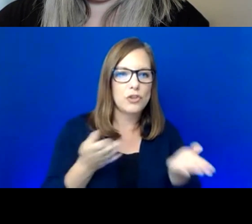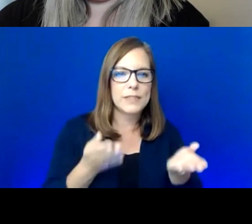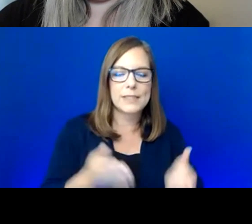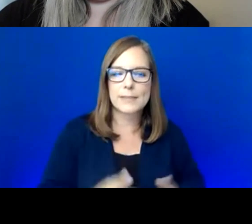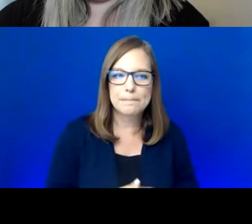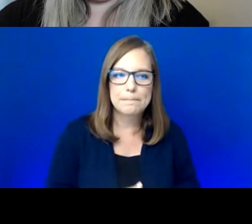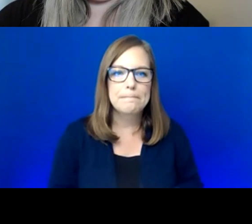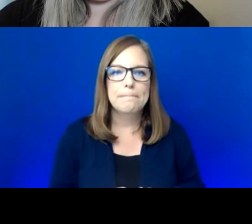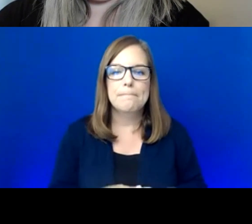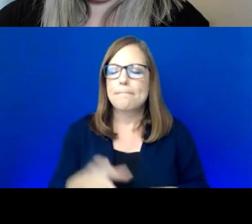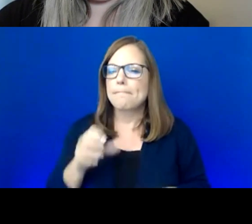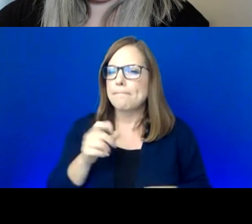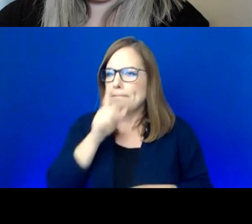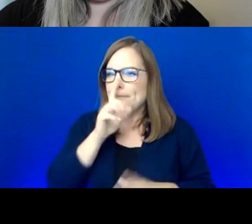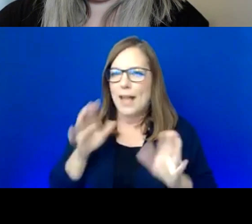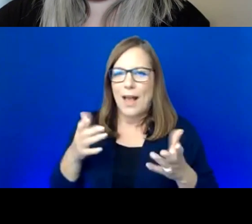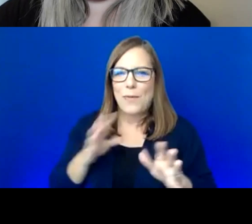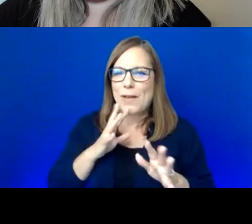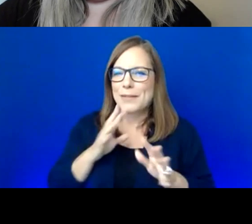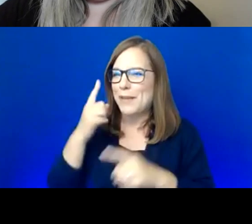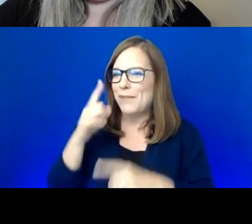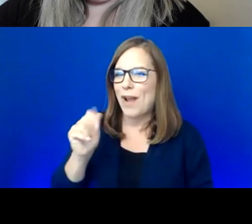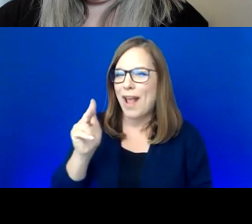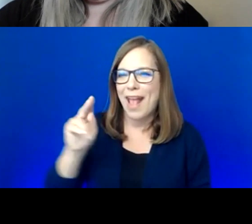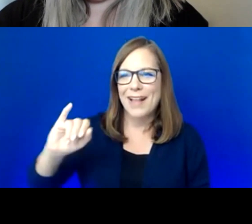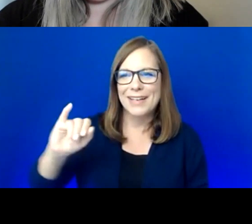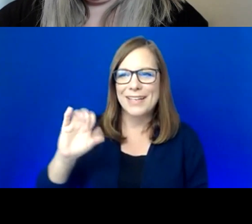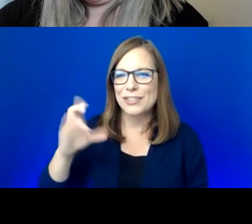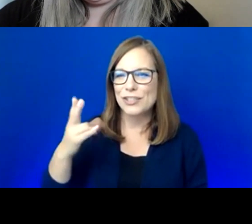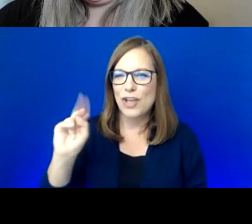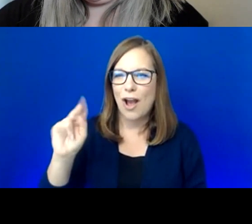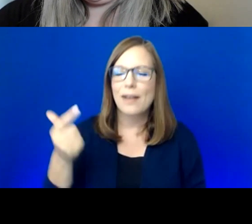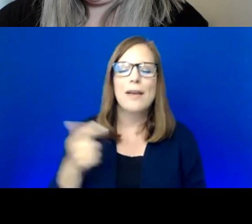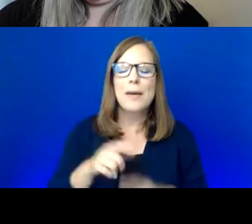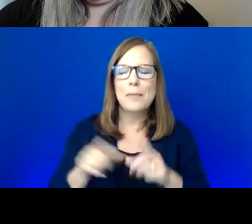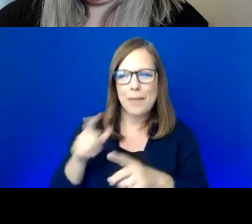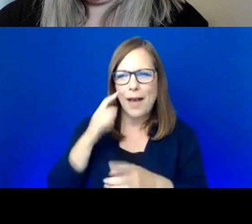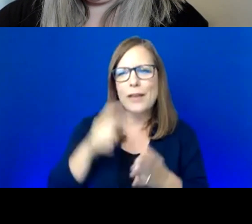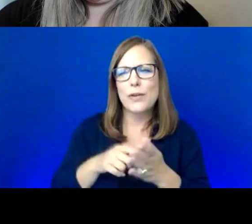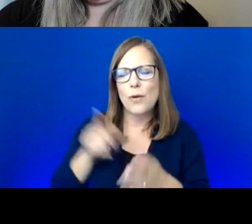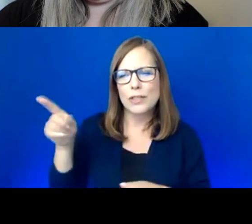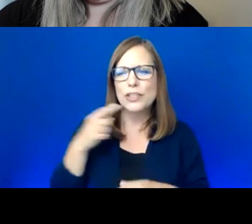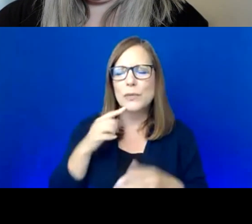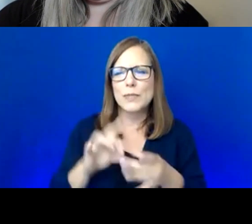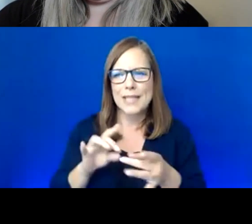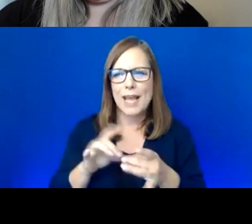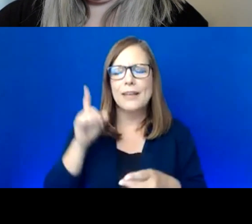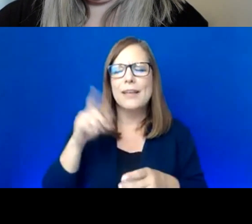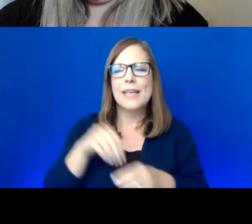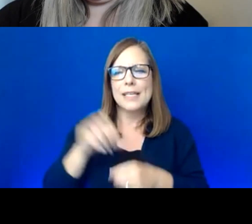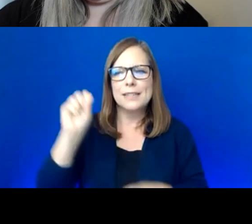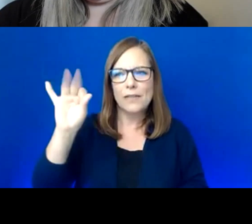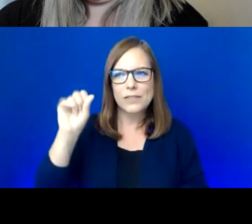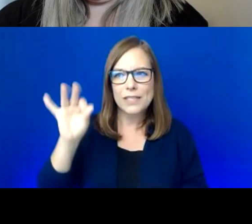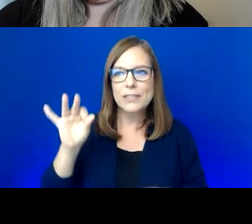And I don't want to speak for Annie Chung. I would never deign to do that. But I also picked up Annie talking about how in San Francisco, The local